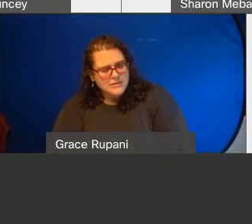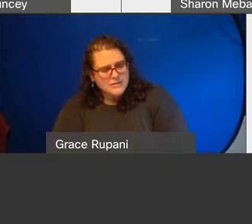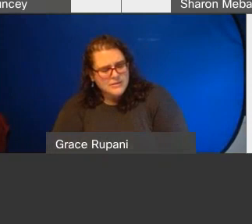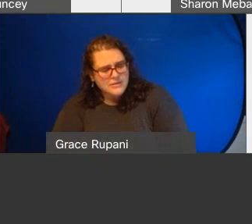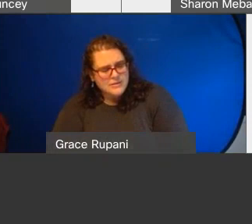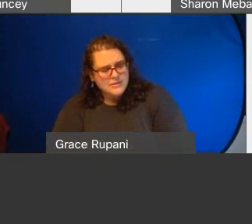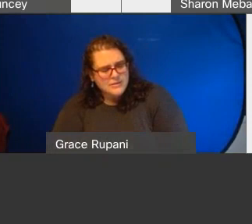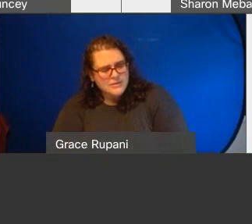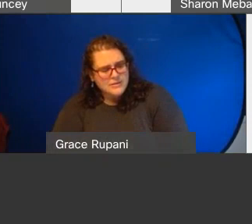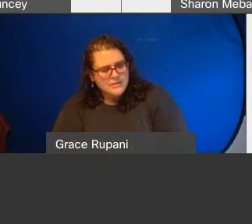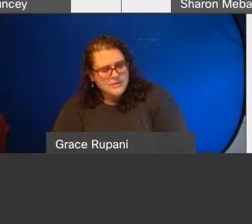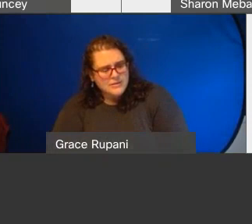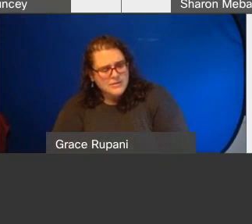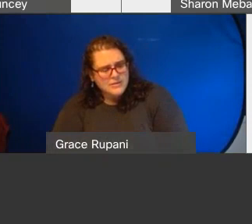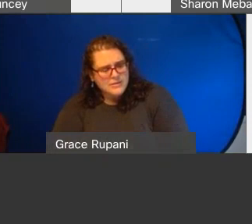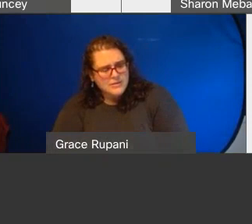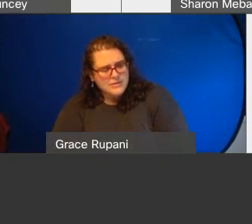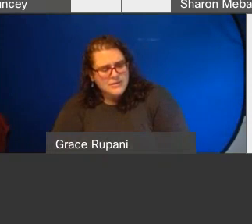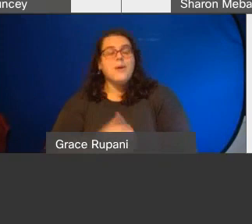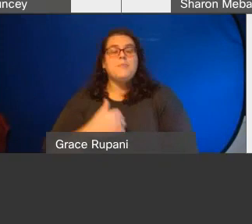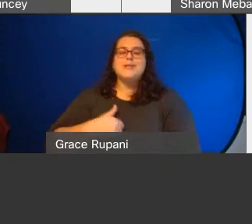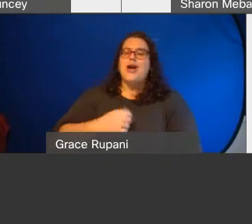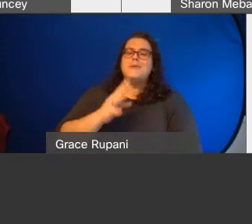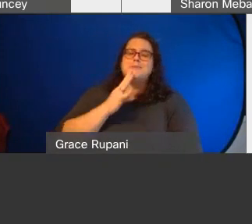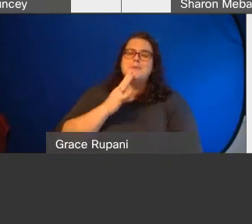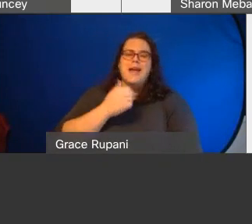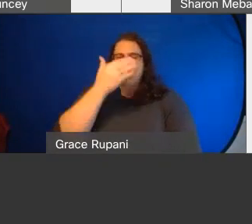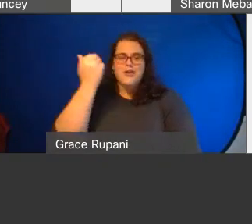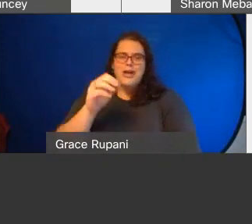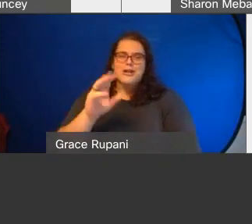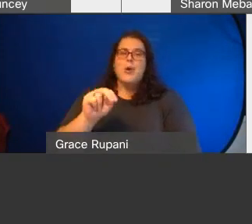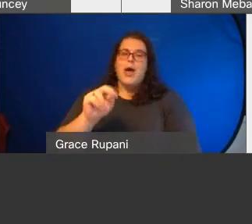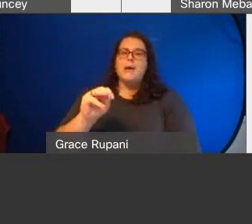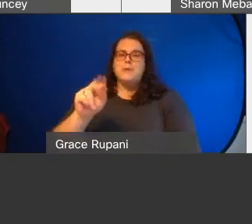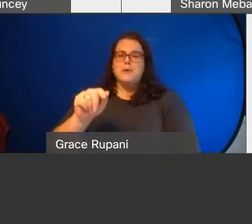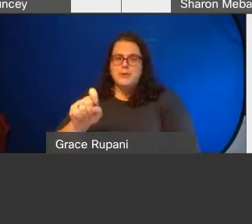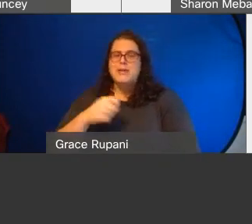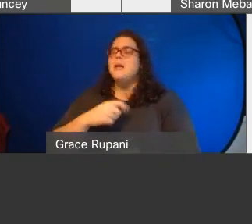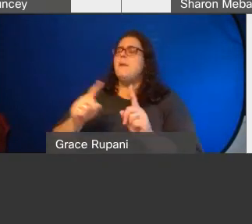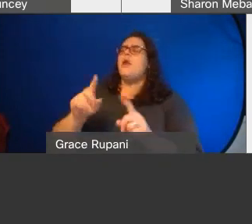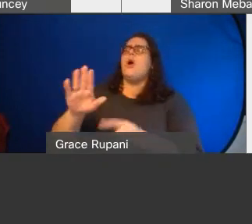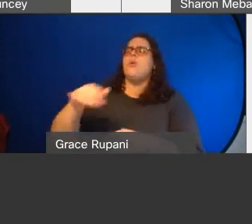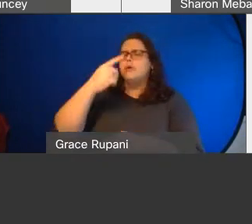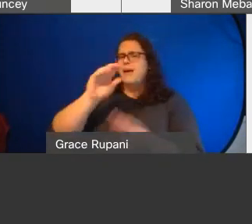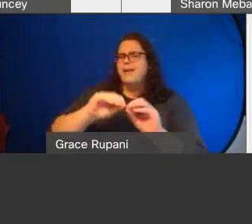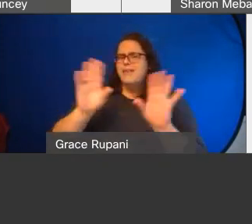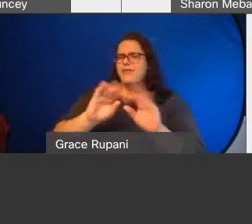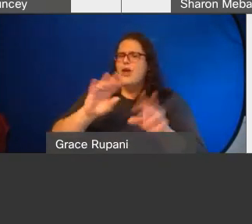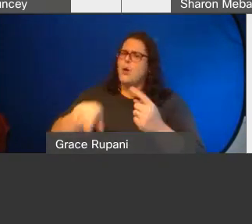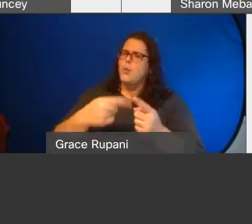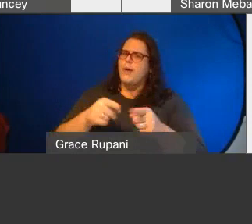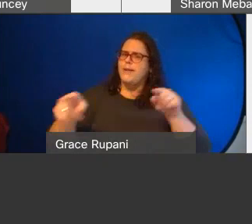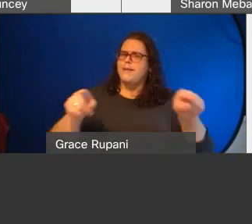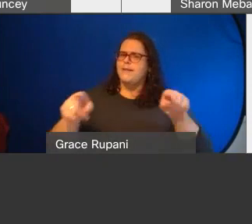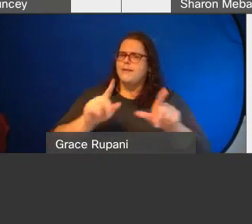Sorry, I was speaking with the mute on. It's just for you to clarify when the retainer payment into our Appendix K expires.